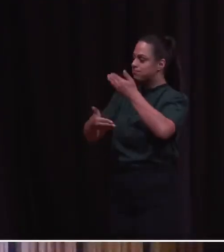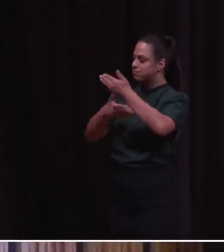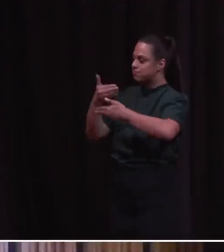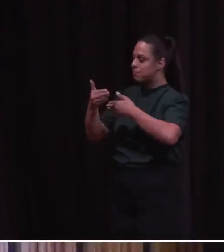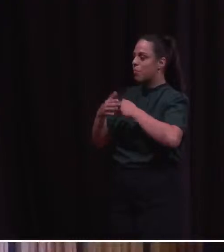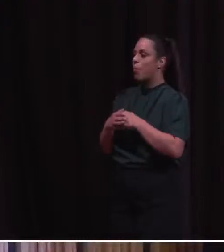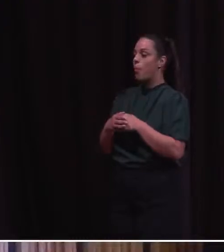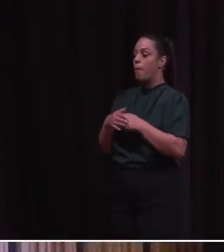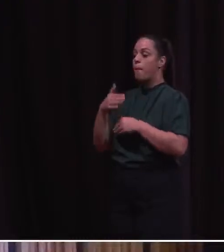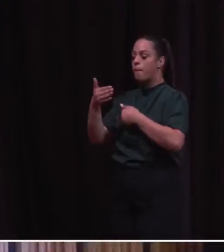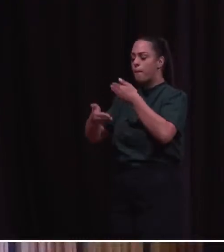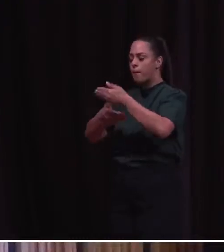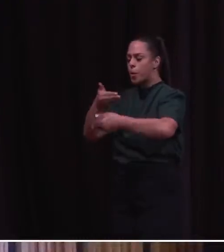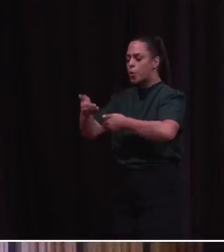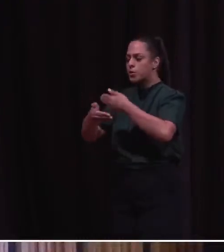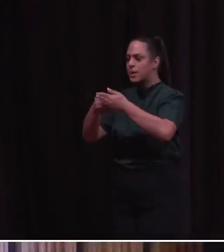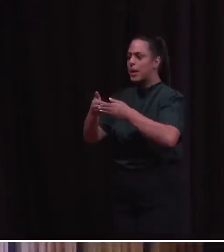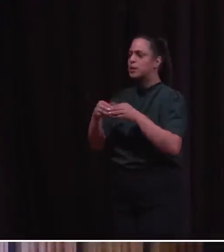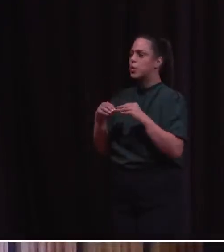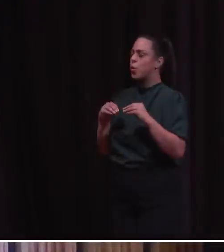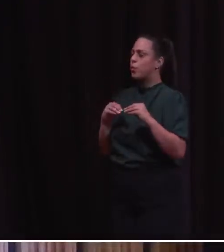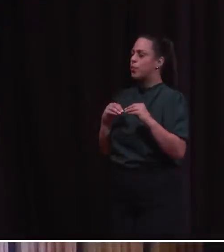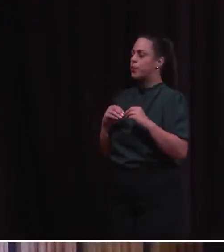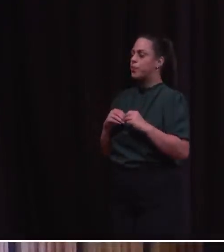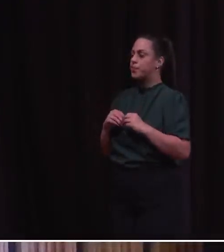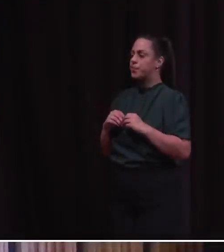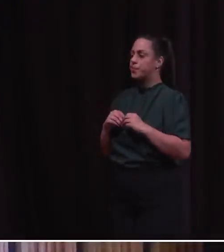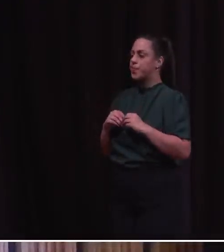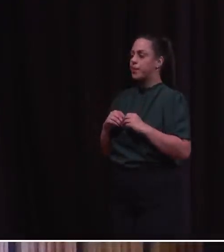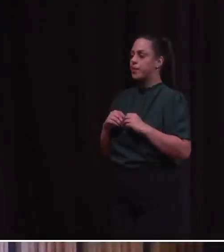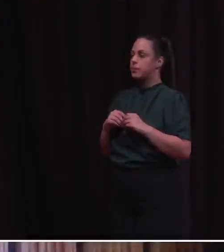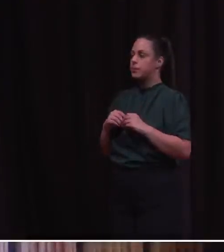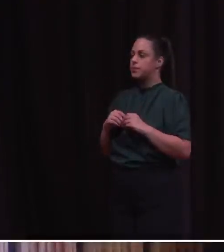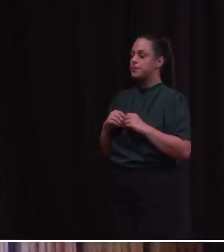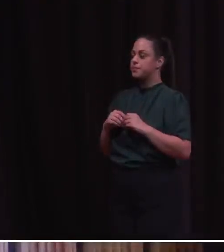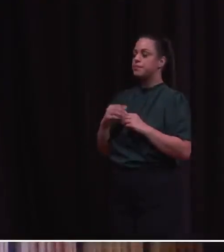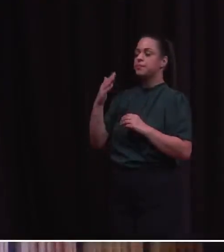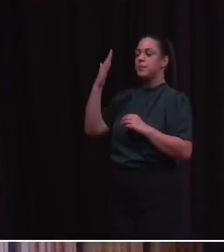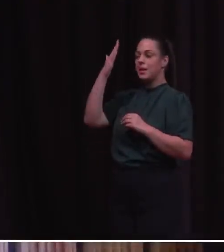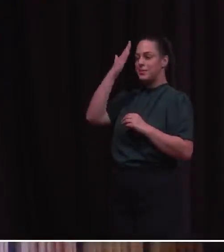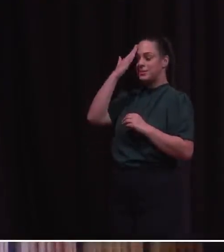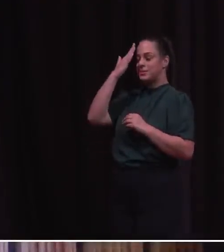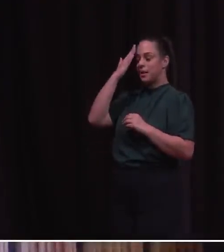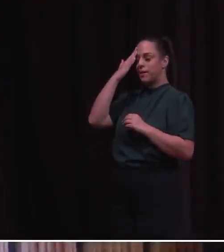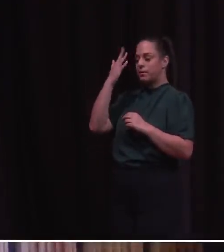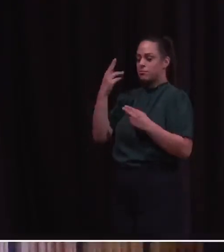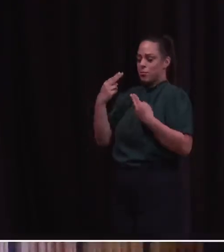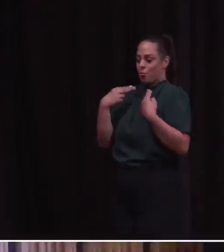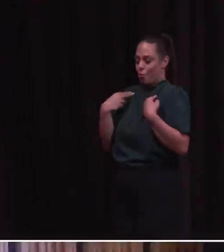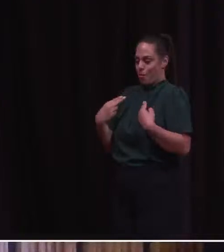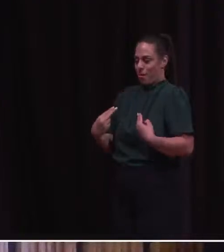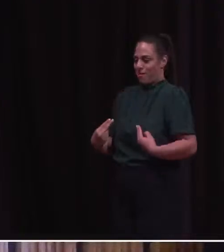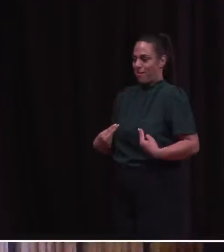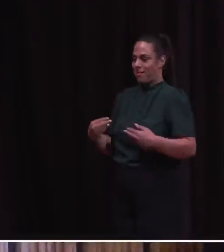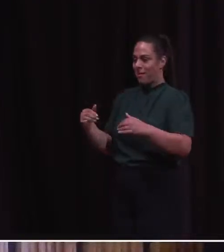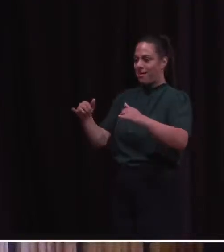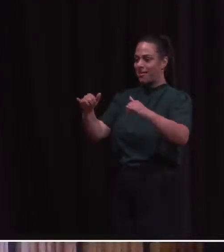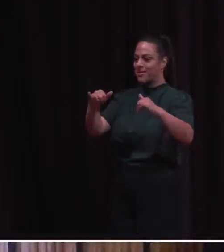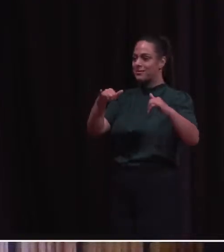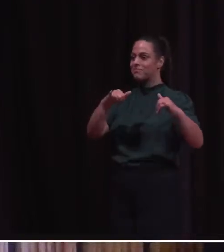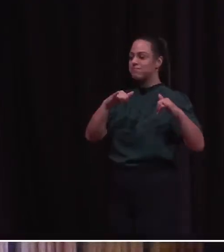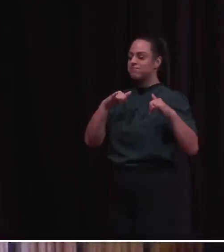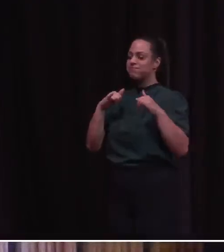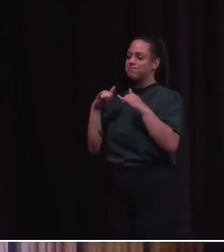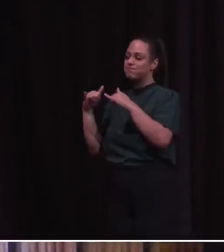and acknowledging the humanity of everybody. And of course, beyond the humanity of everybody, we must acknowledge